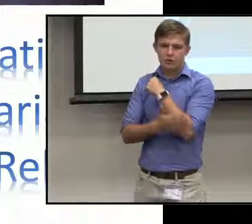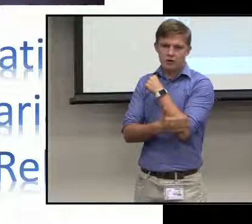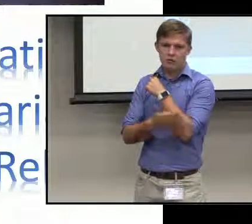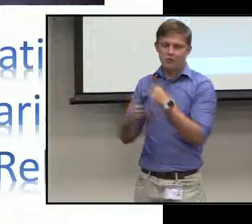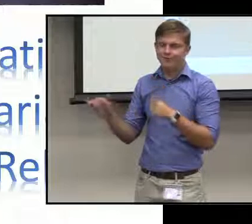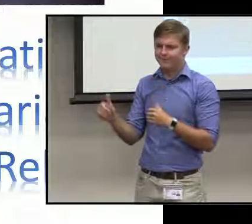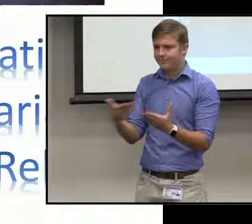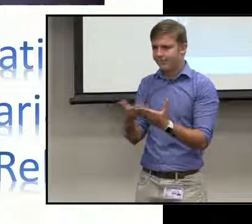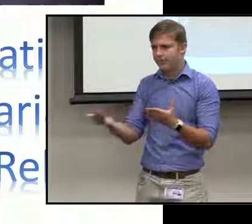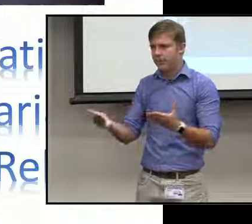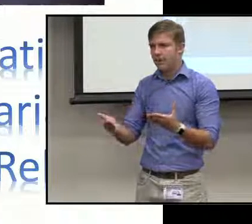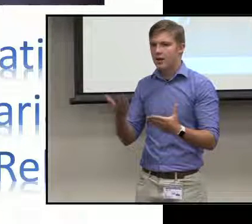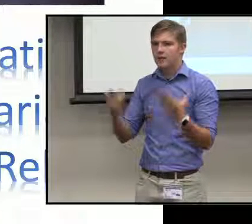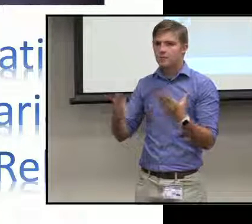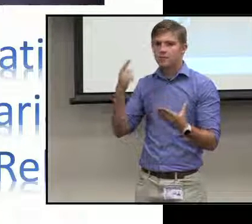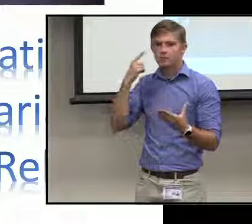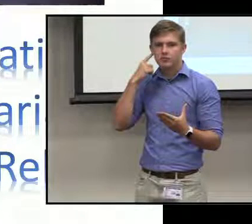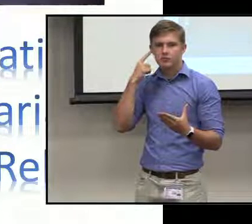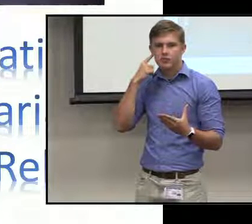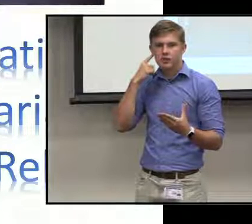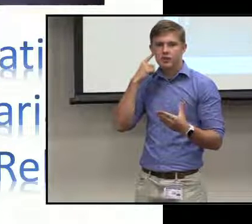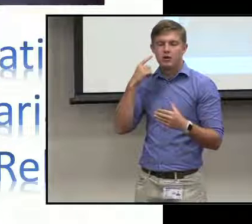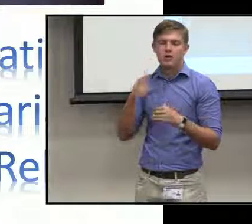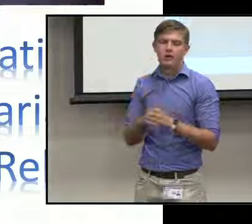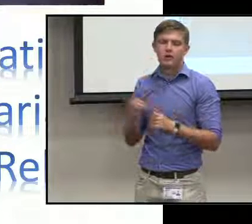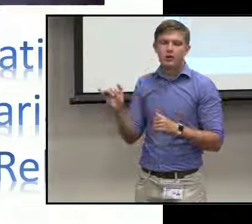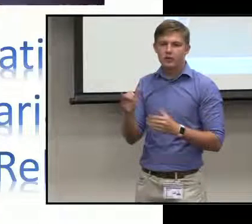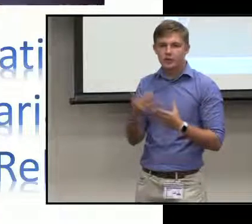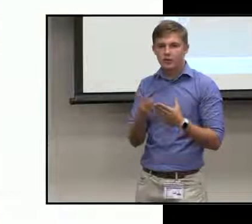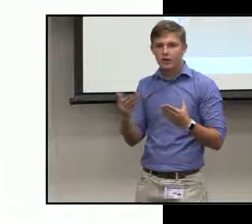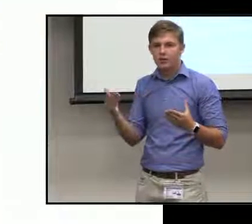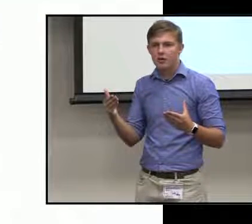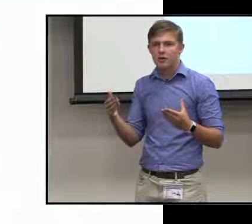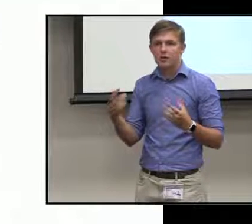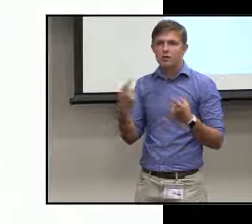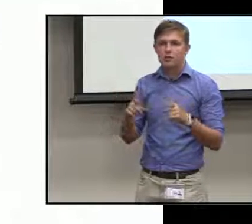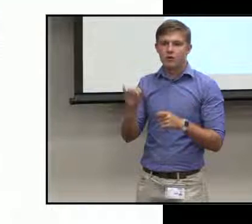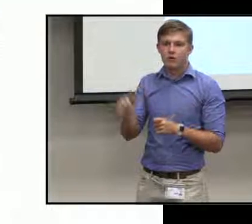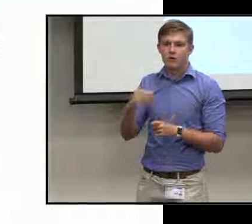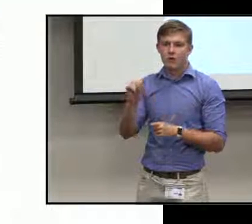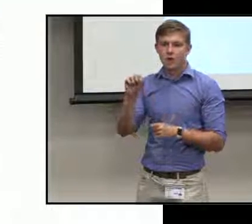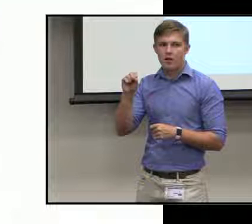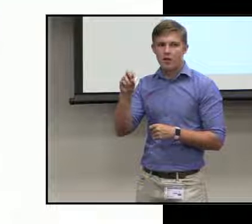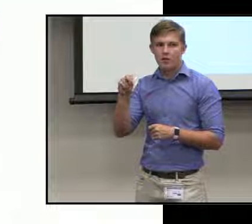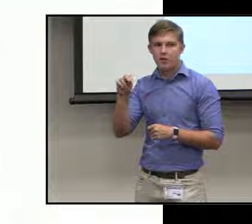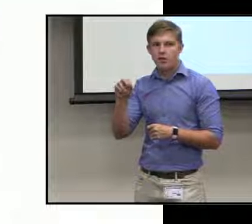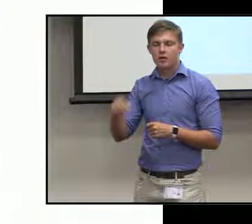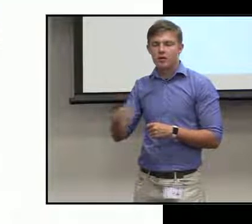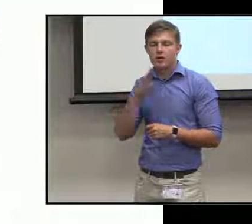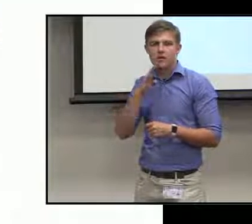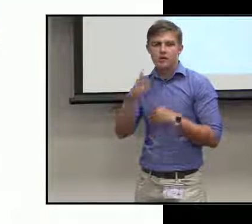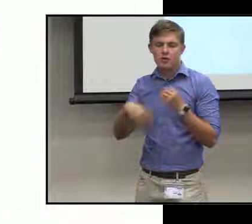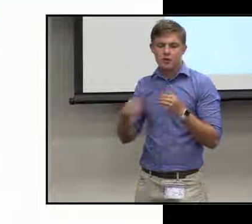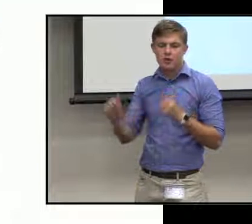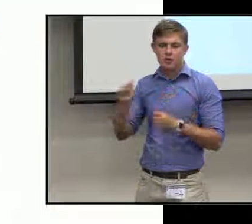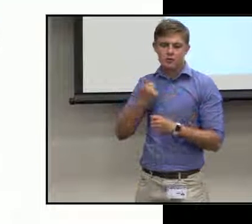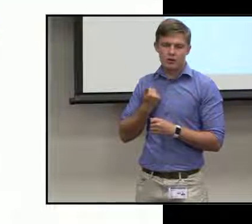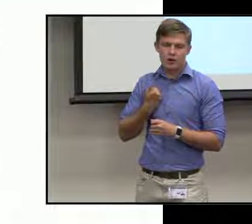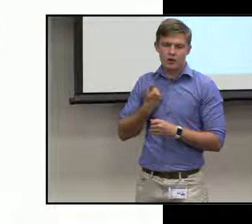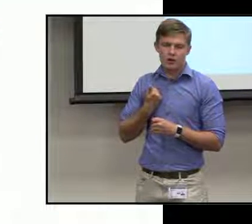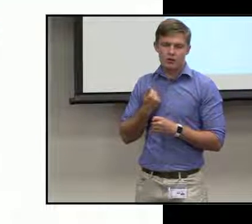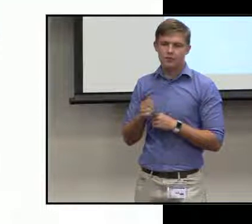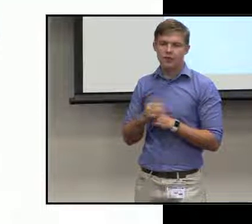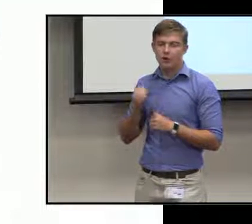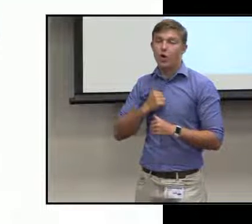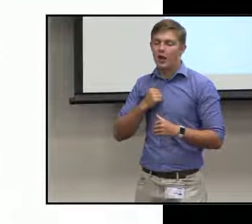same things when Jason speaks on Thursday about Canada. So who must we be? Well, first of all, we